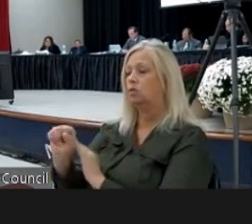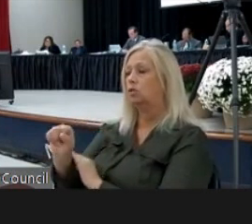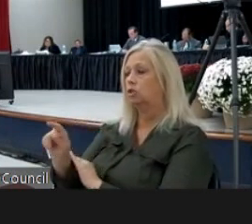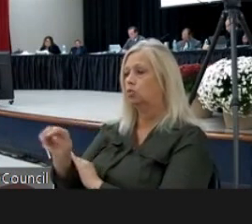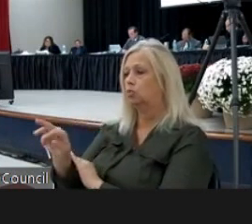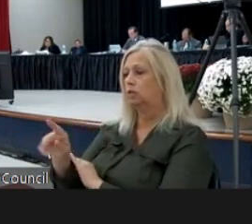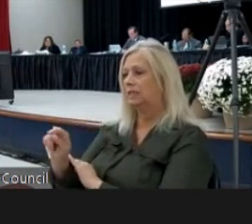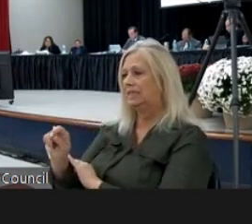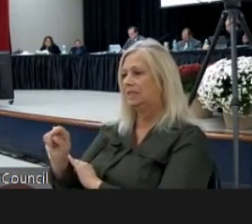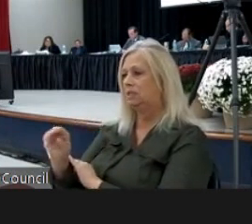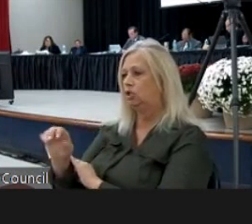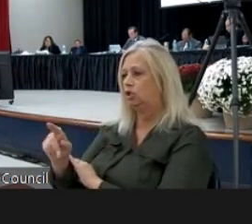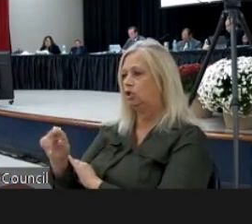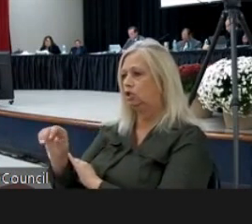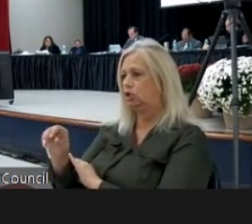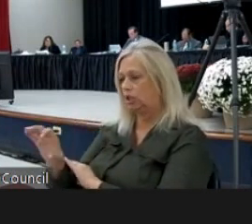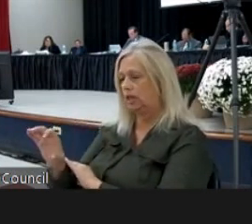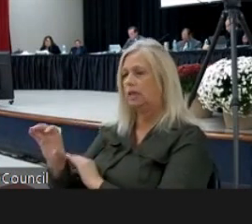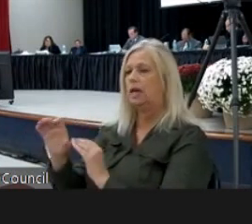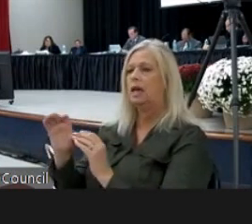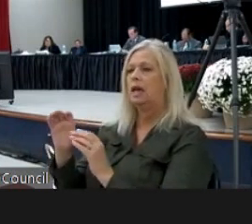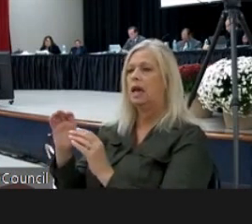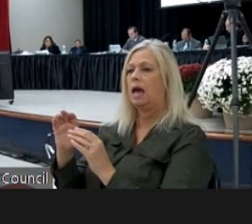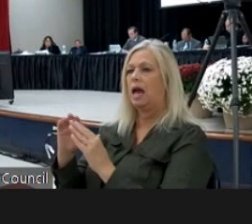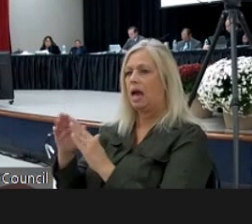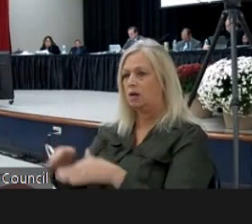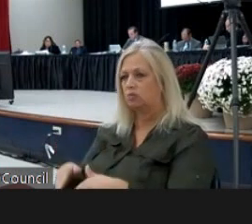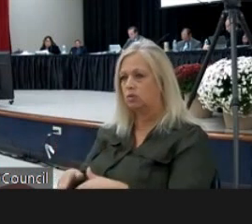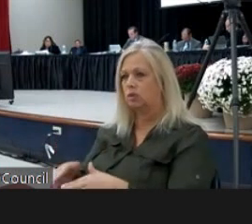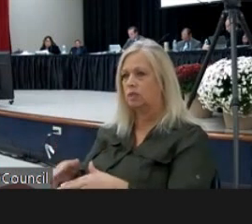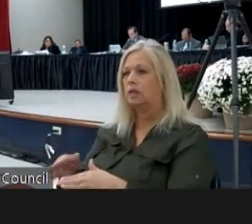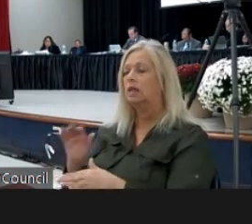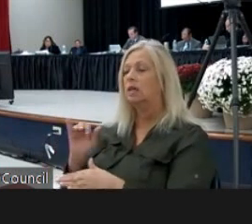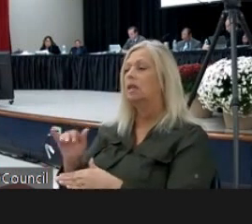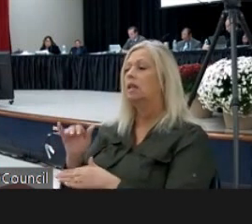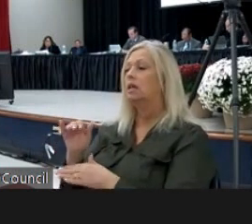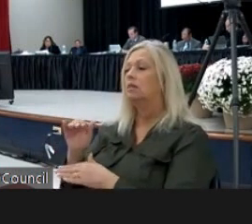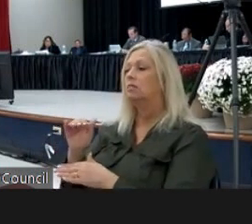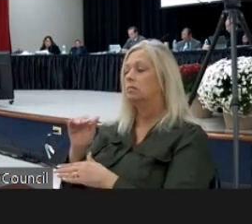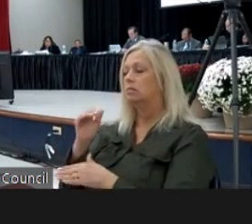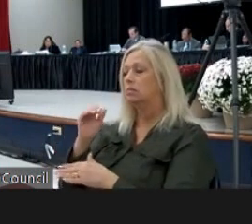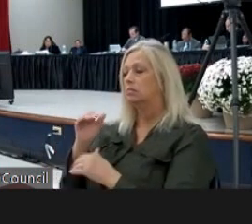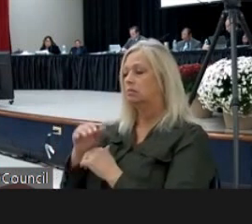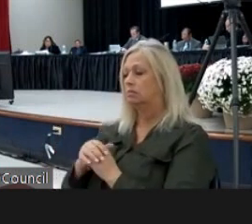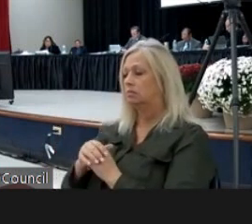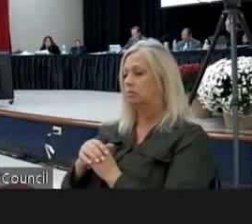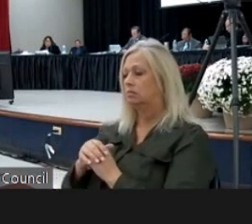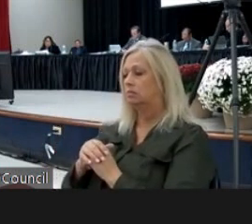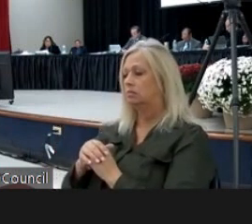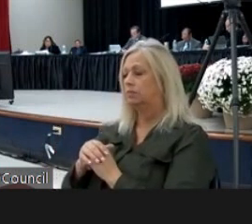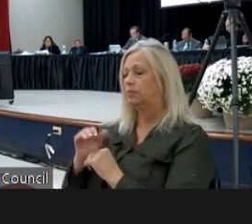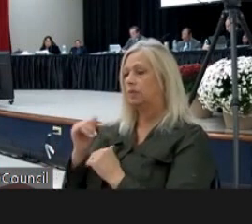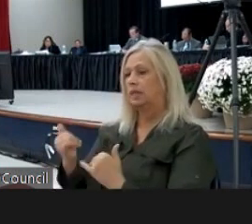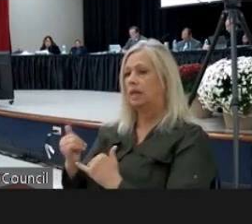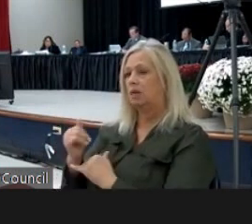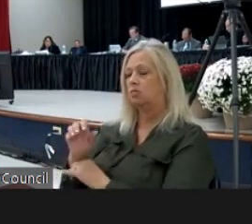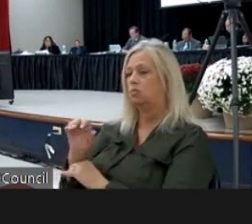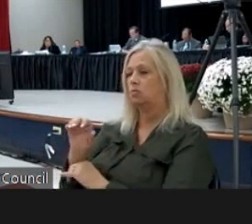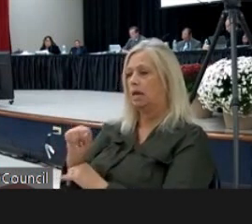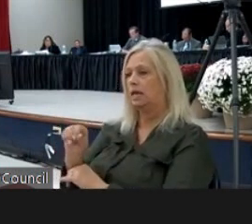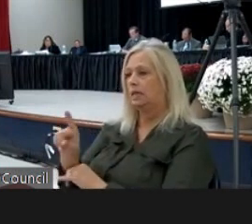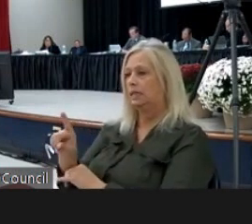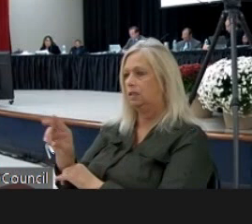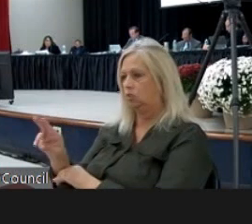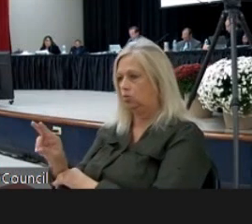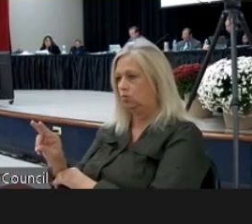Plan for a supply strategy to amend ordinance to allow higher density housing, in this case ADU. It